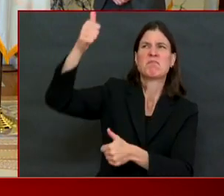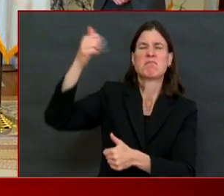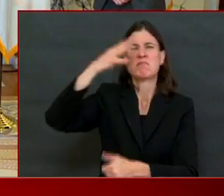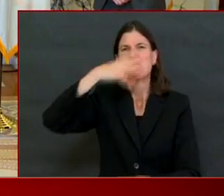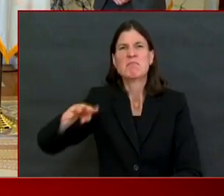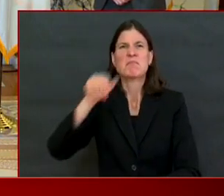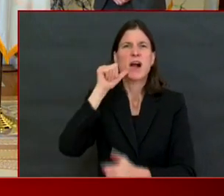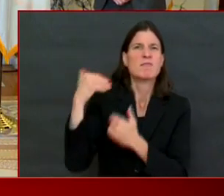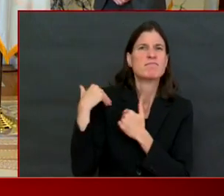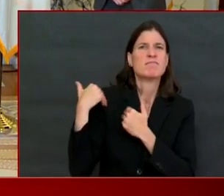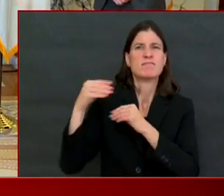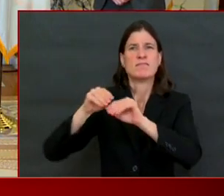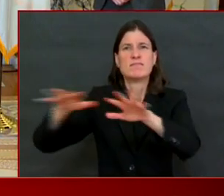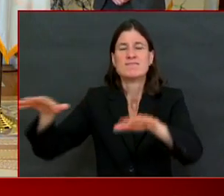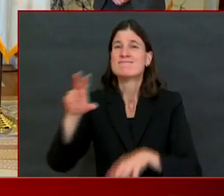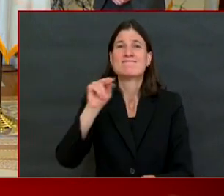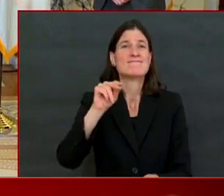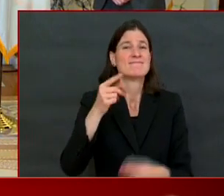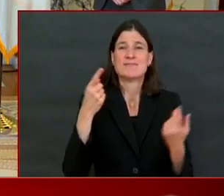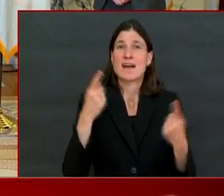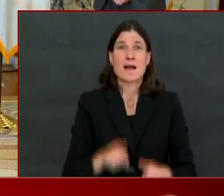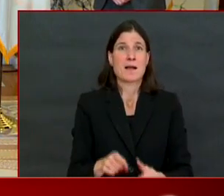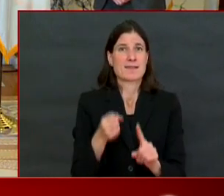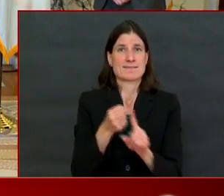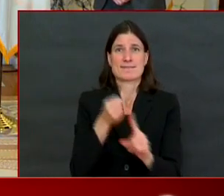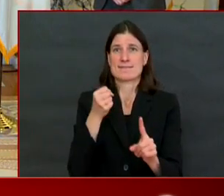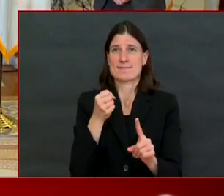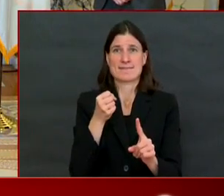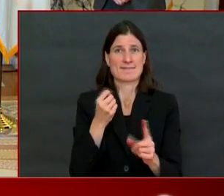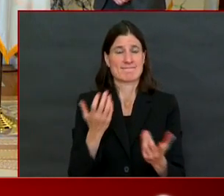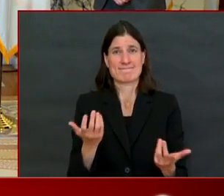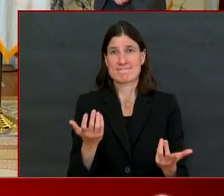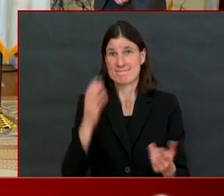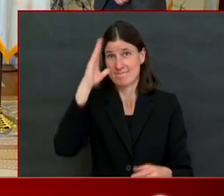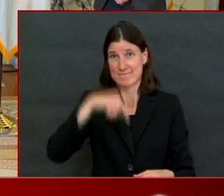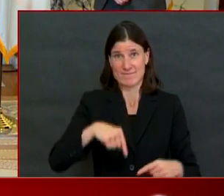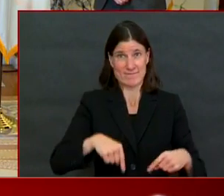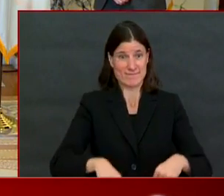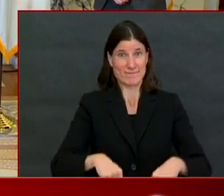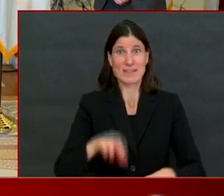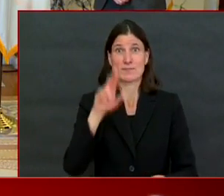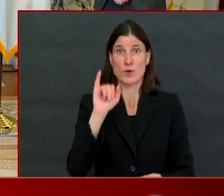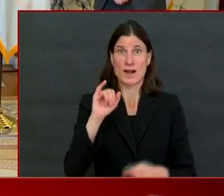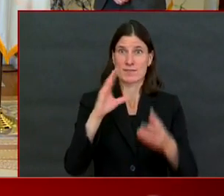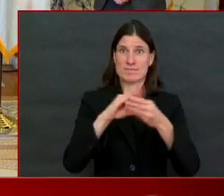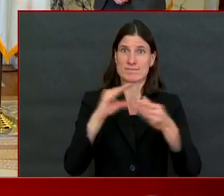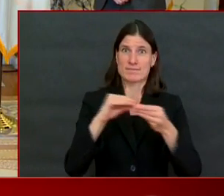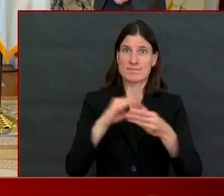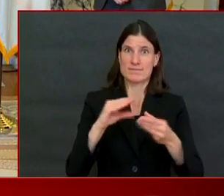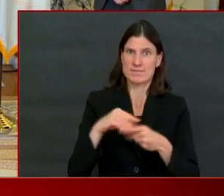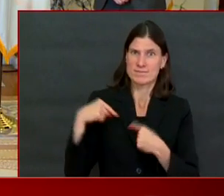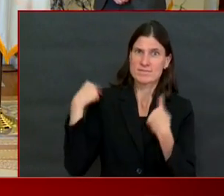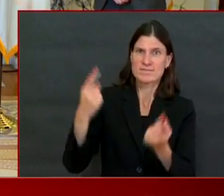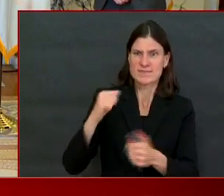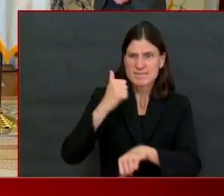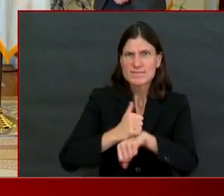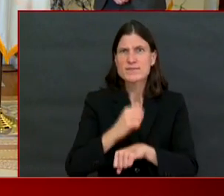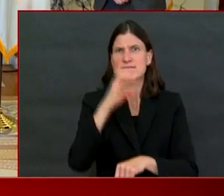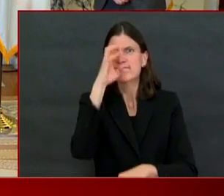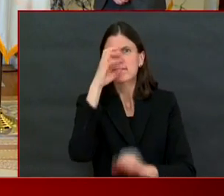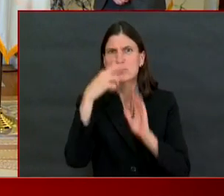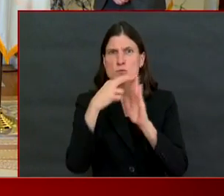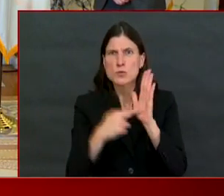point, we at the Rhode Island Department of Health have had a very strict infection control program in place for